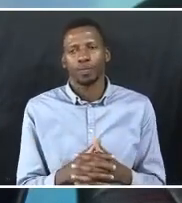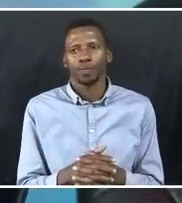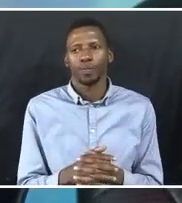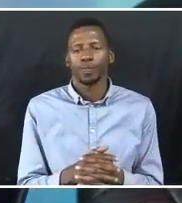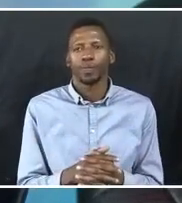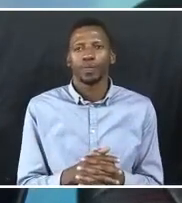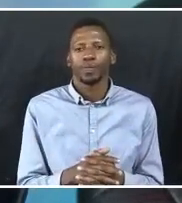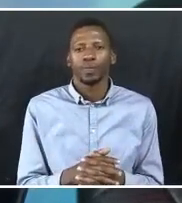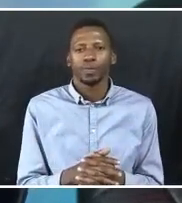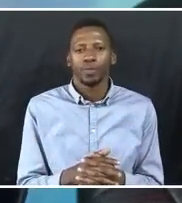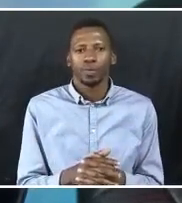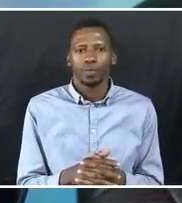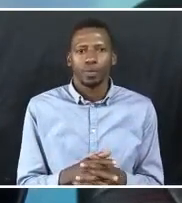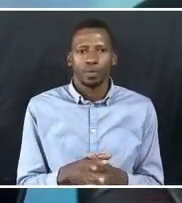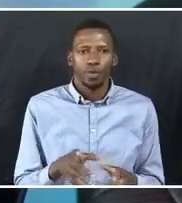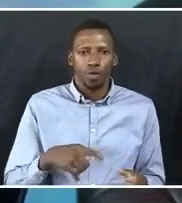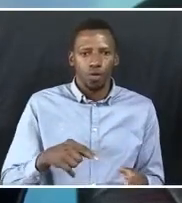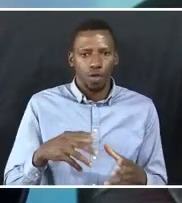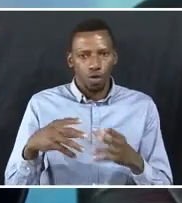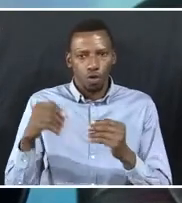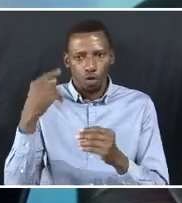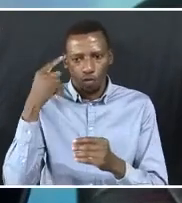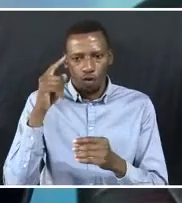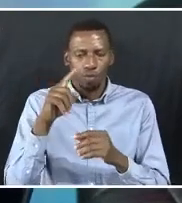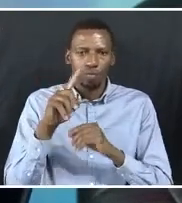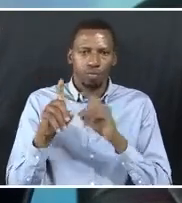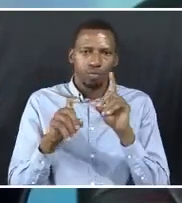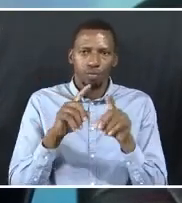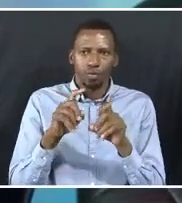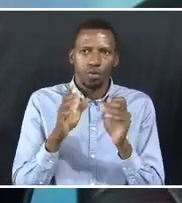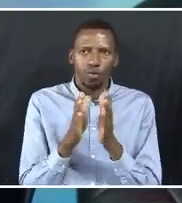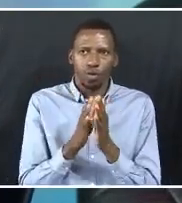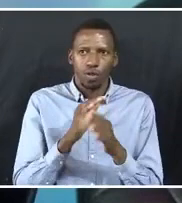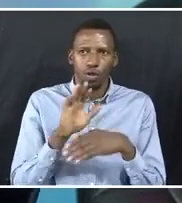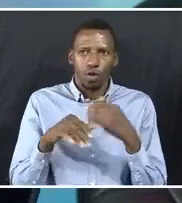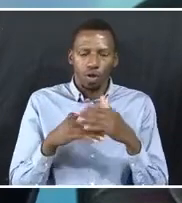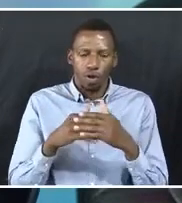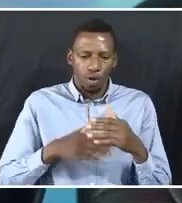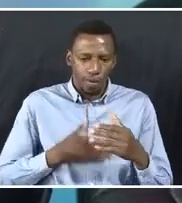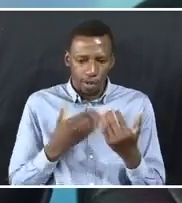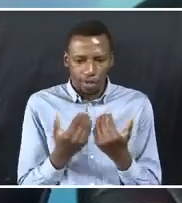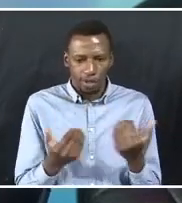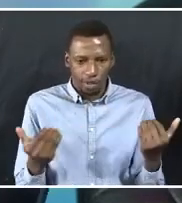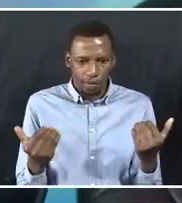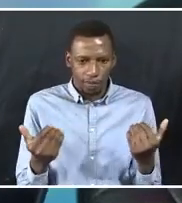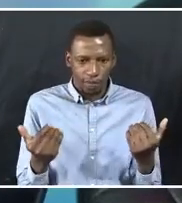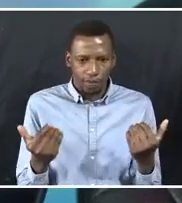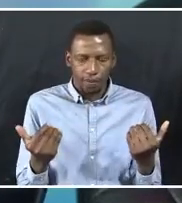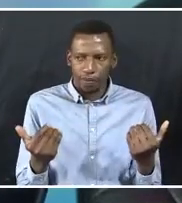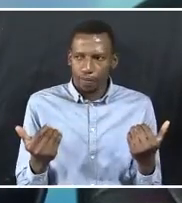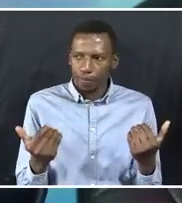So we went for the test. We went with all the children. And